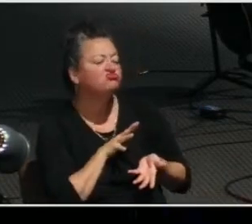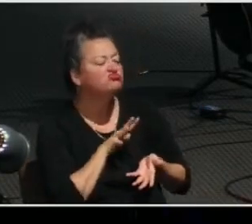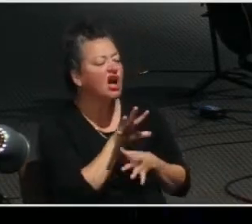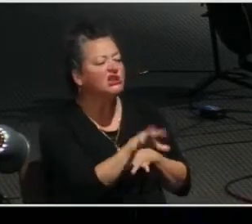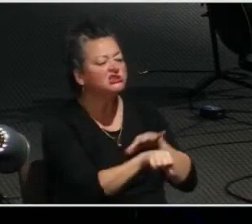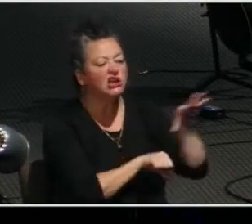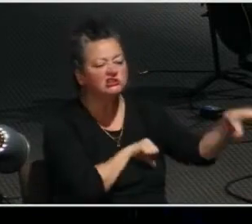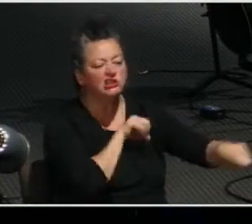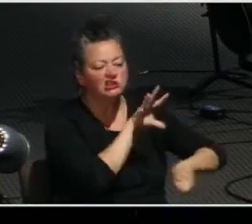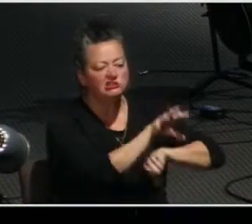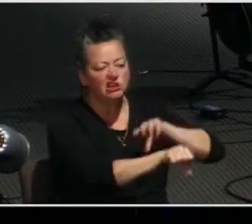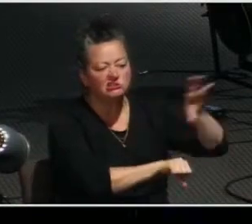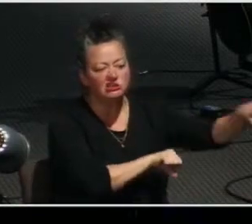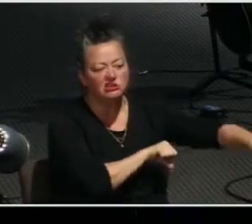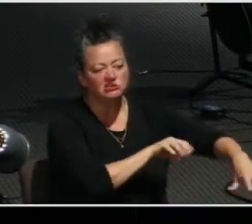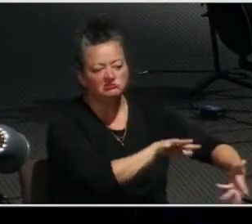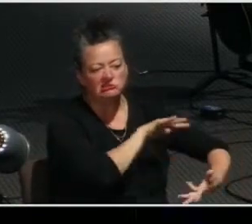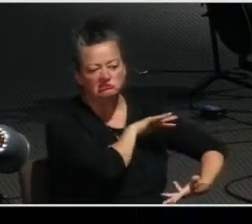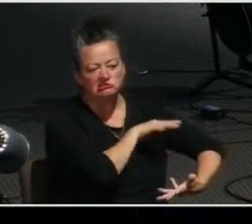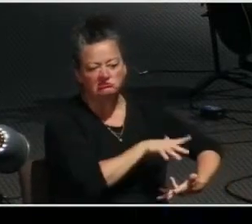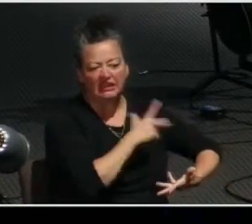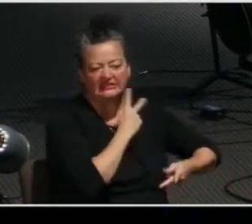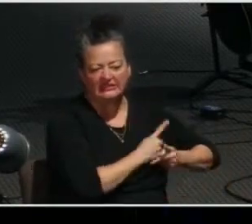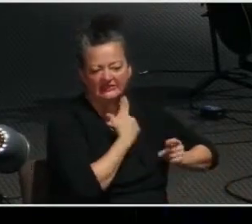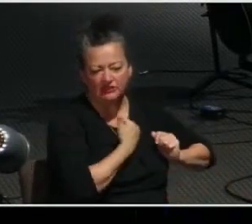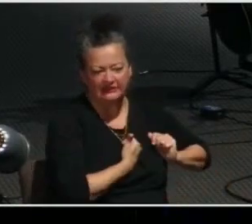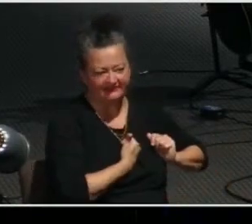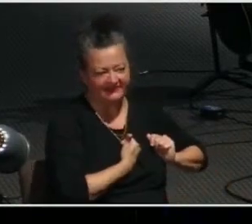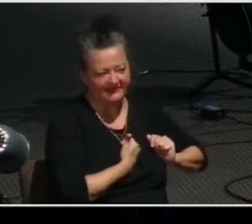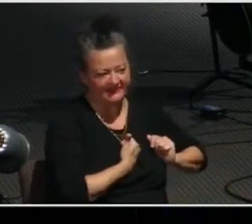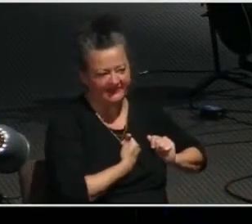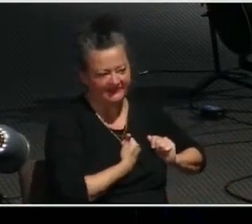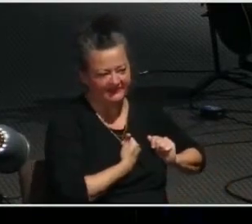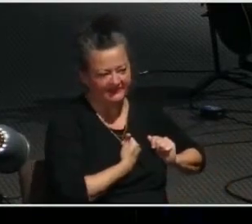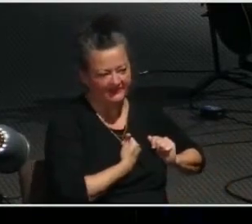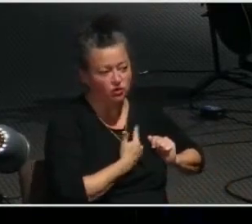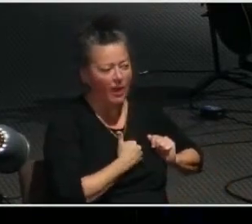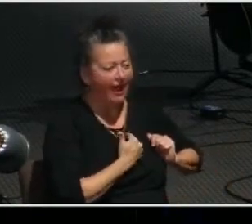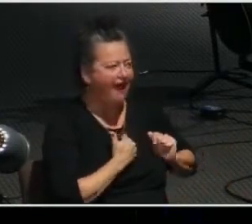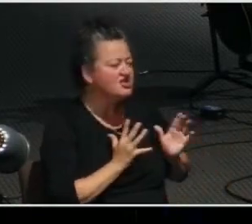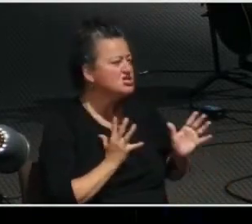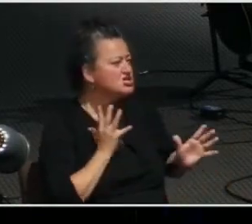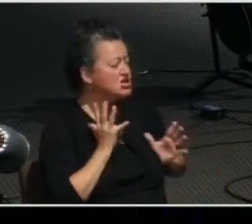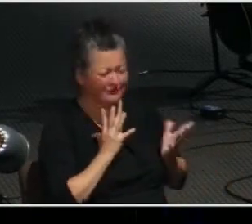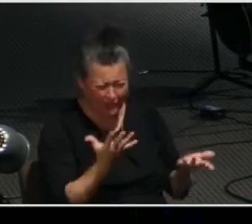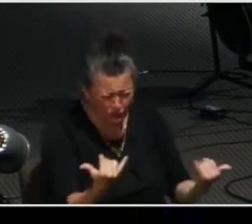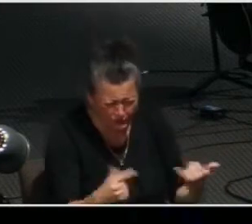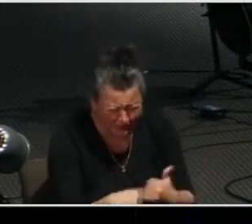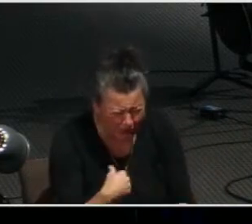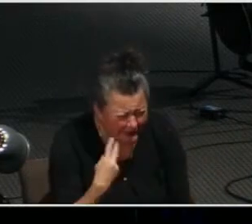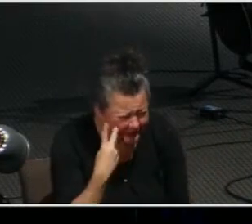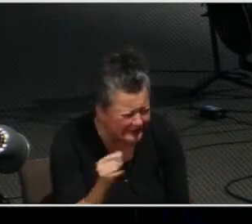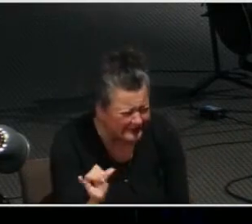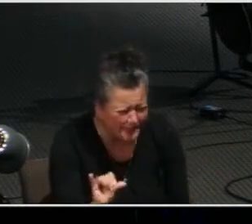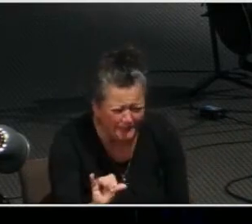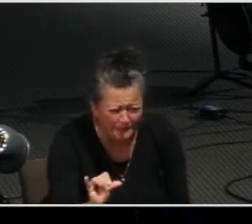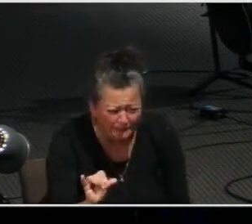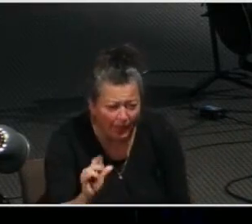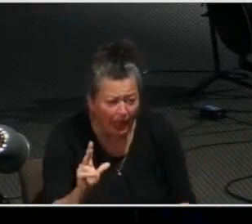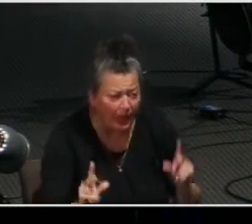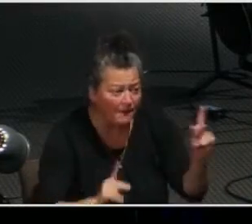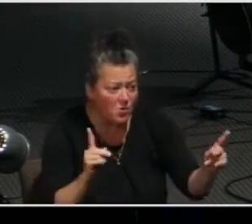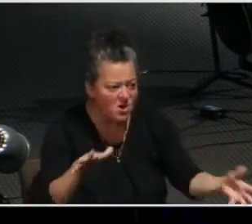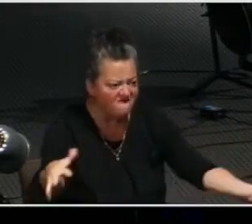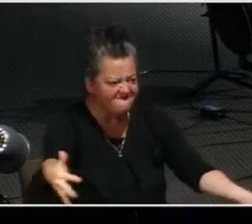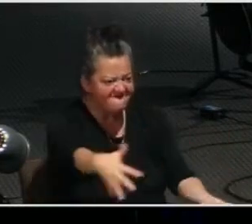the vulnerable. The rich use their wealth to fund a luxurious life instead